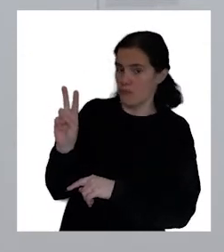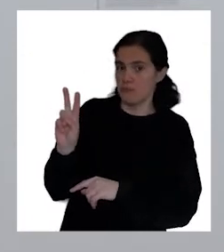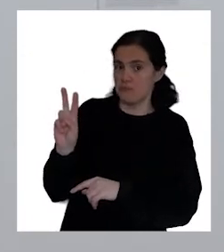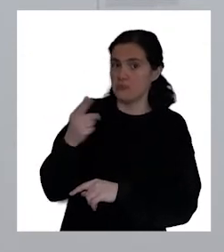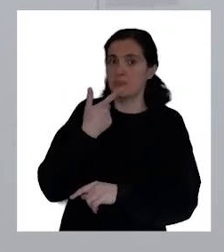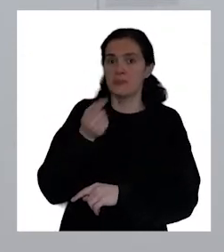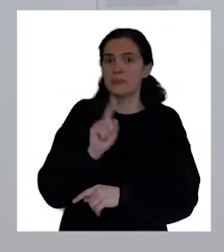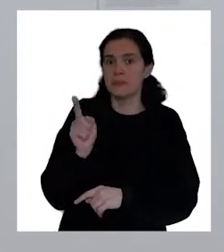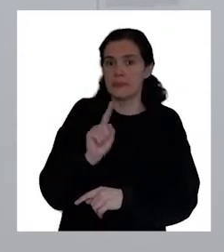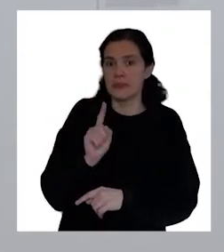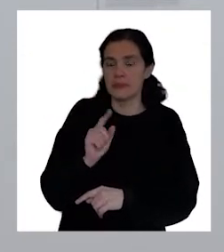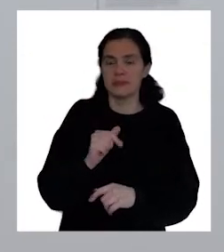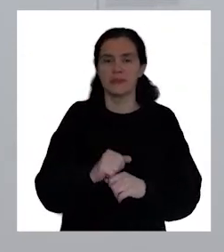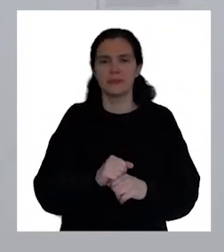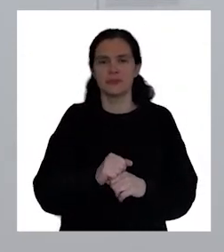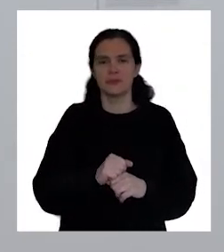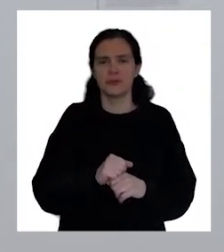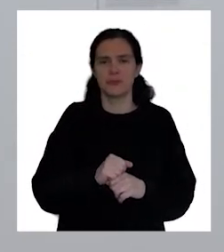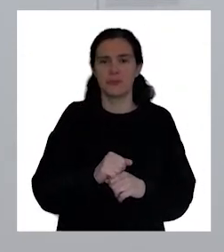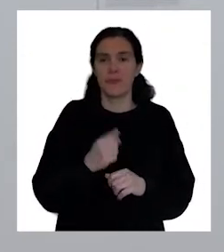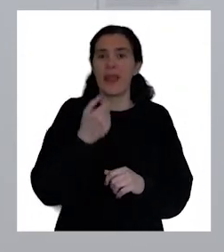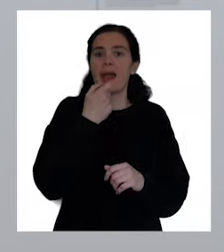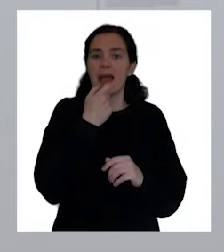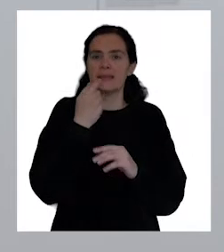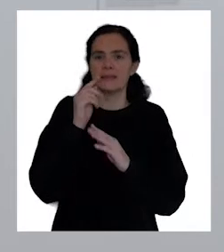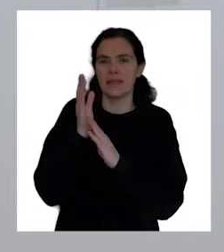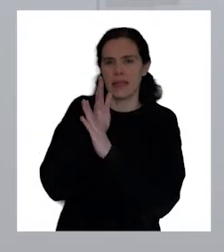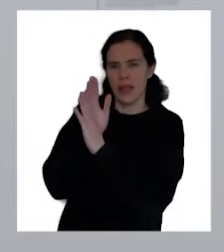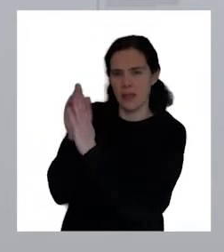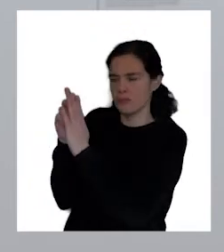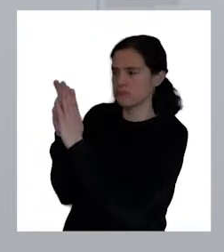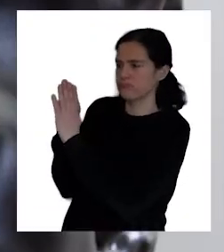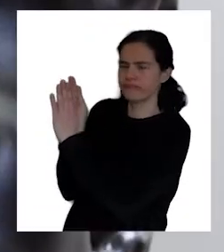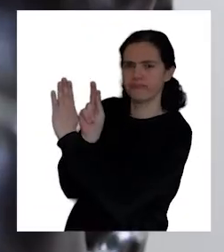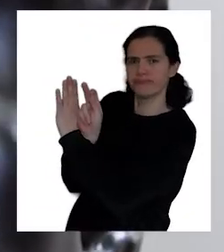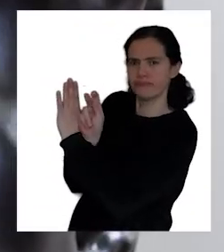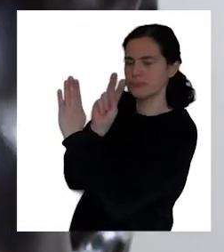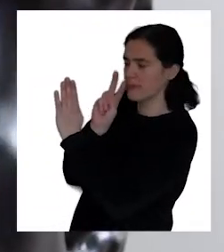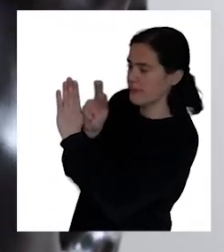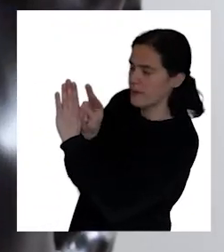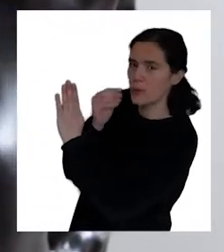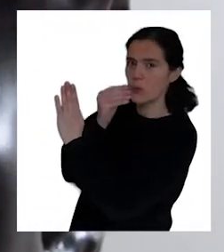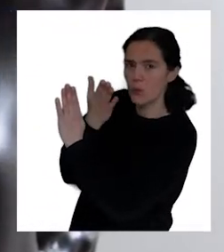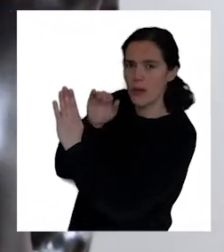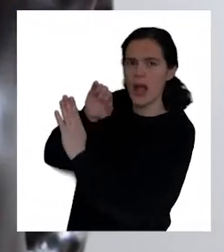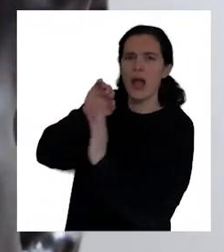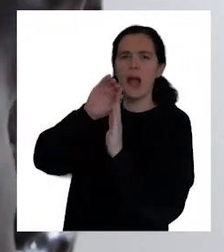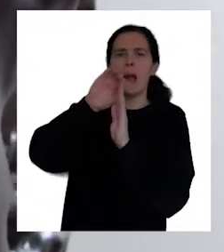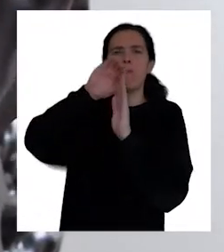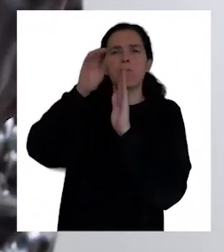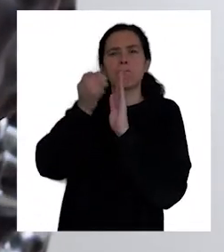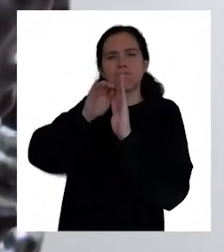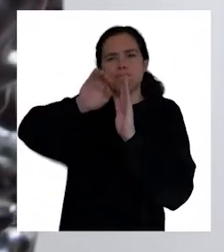what you do not understand is that when you go there, what you see is